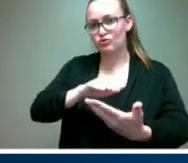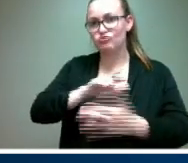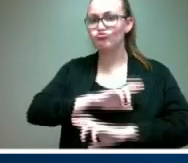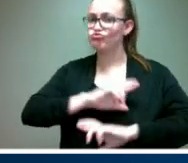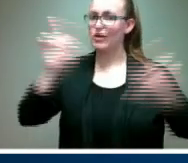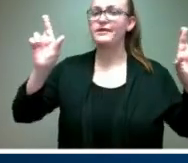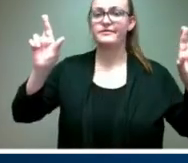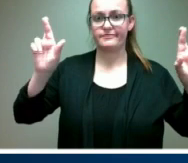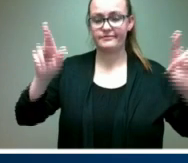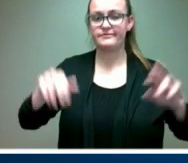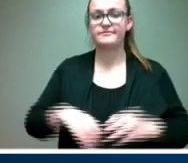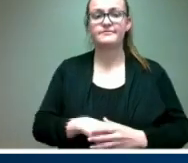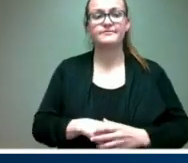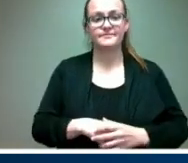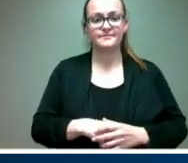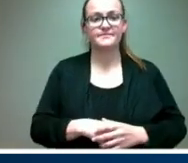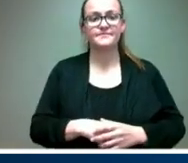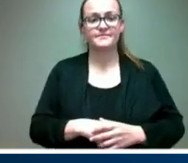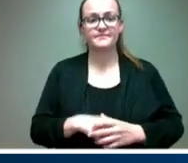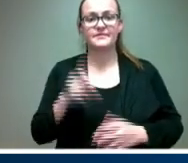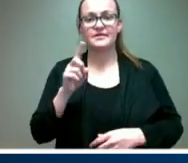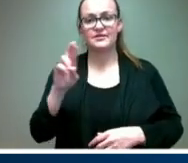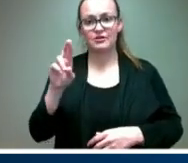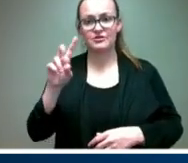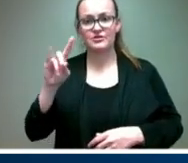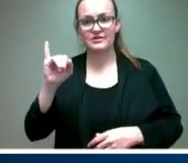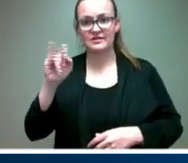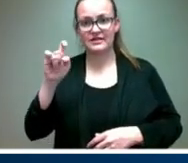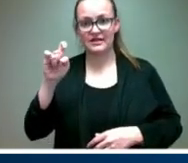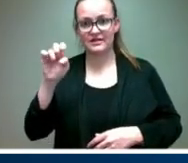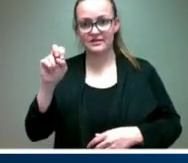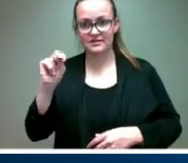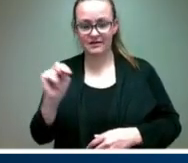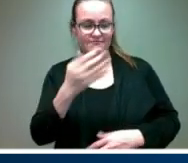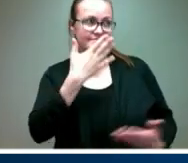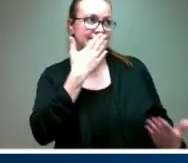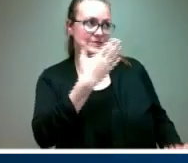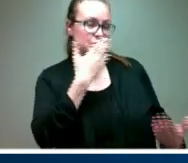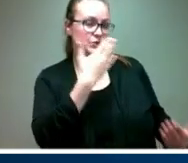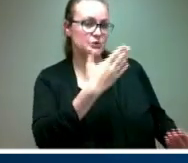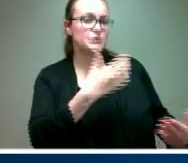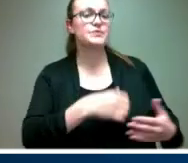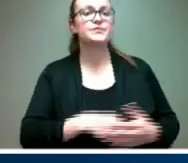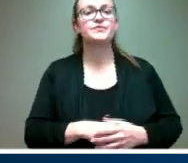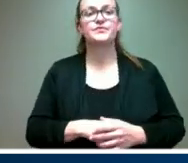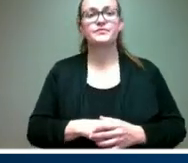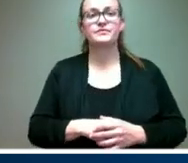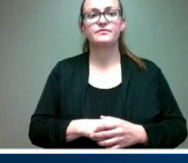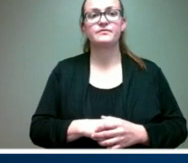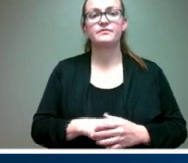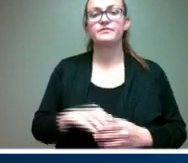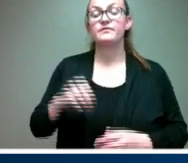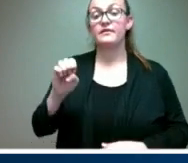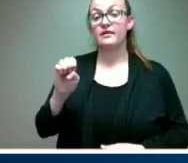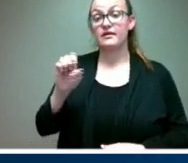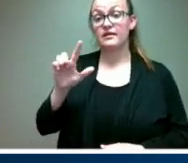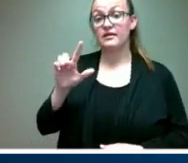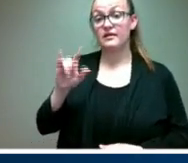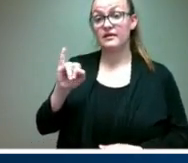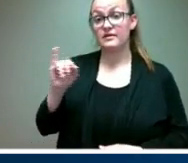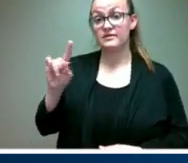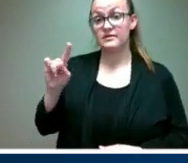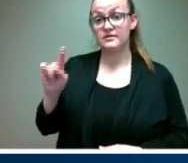you. Thank you. Thank you. Great. Well, with that, I will thank everyone